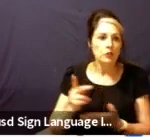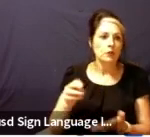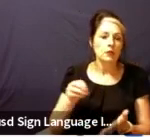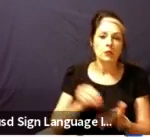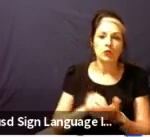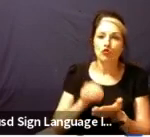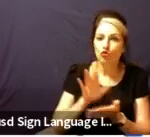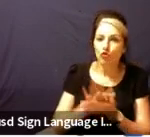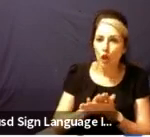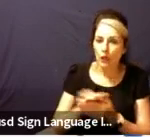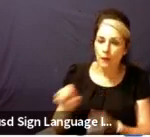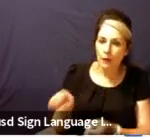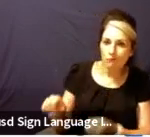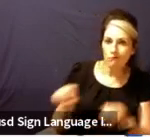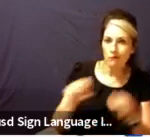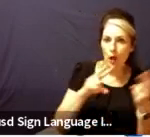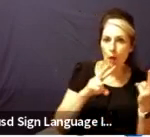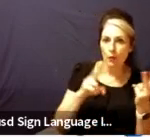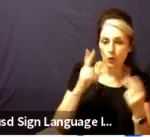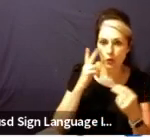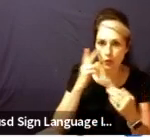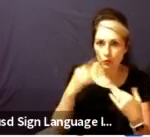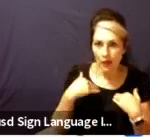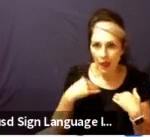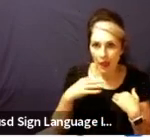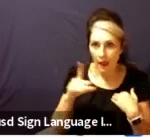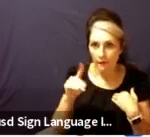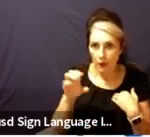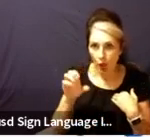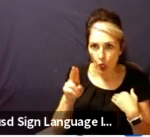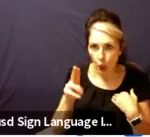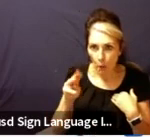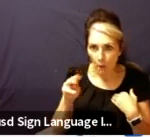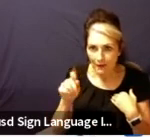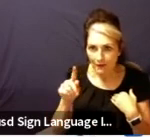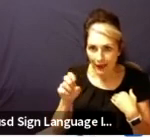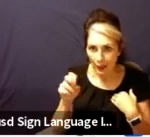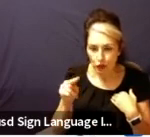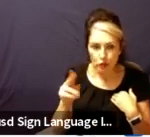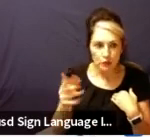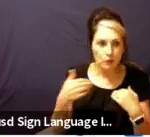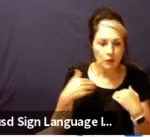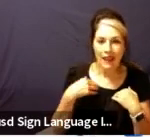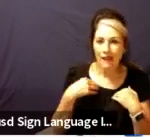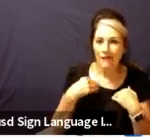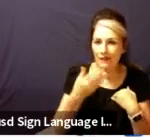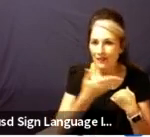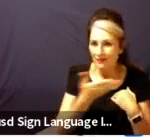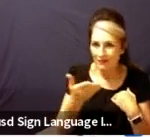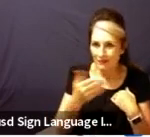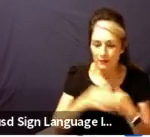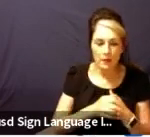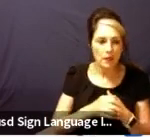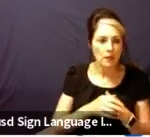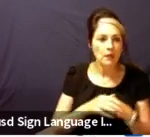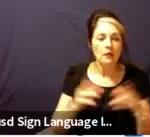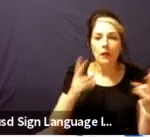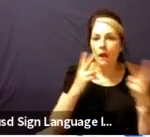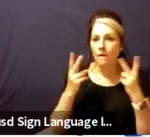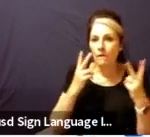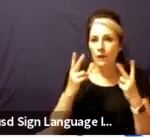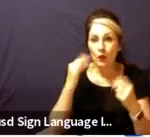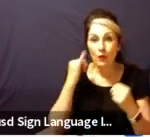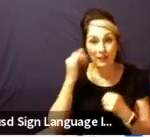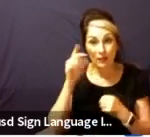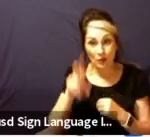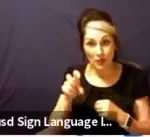that you have uploaded into data confirmation, that will be under the student docs area. So you'll be able to view those if you need